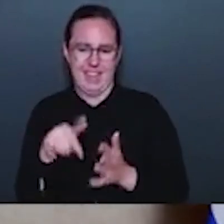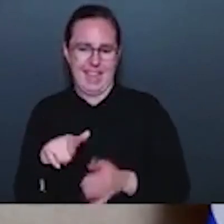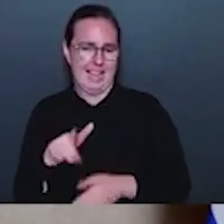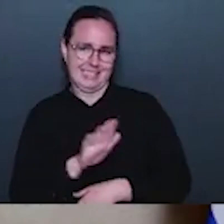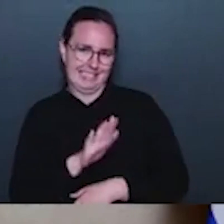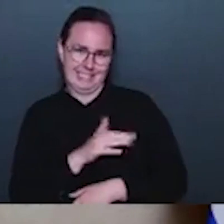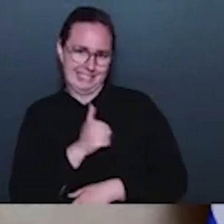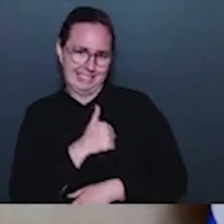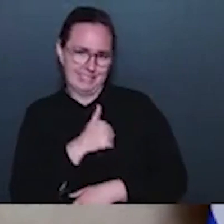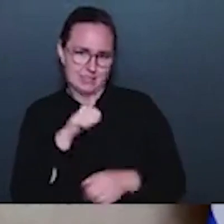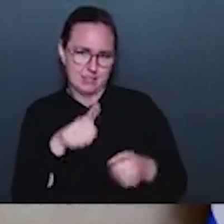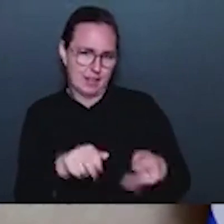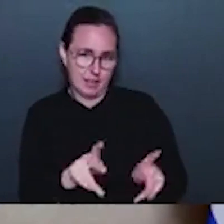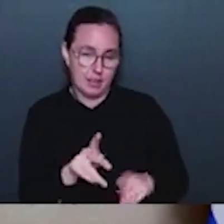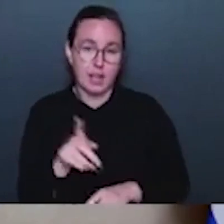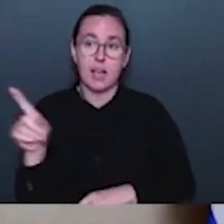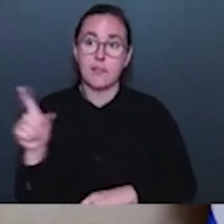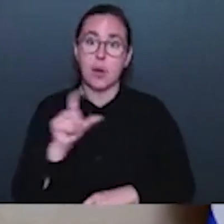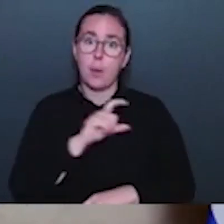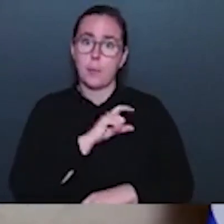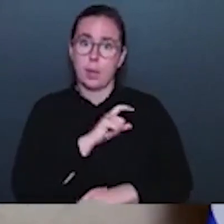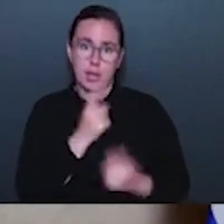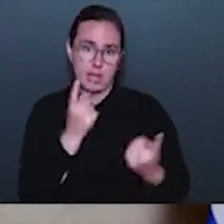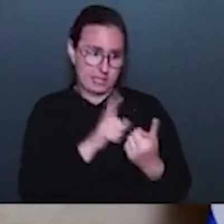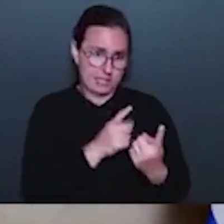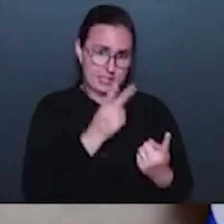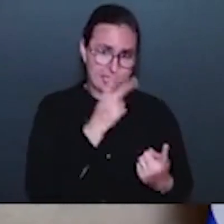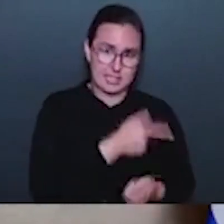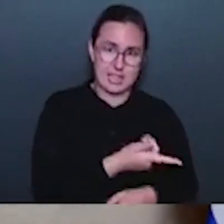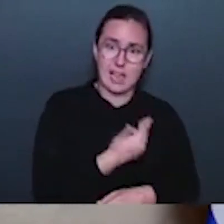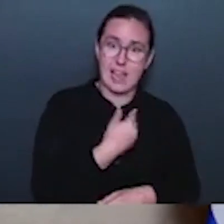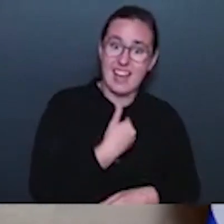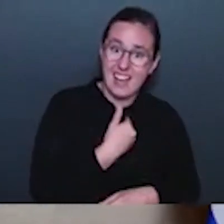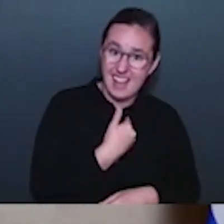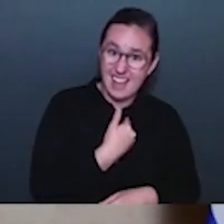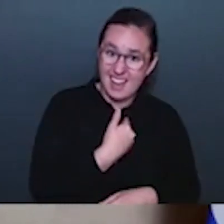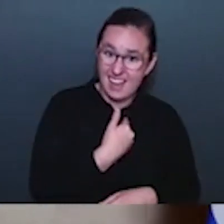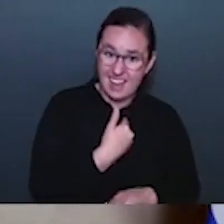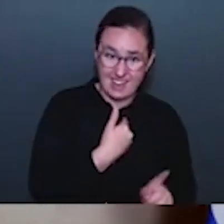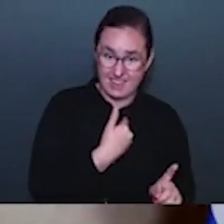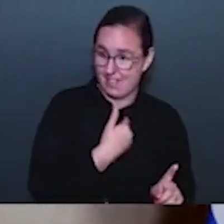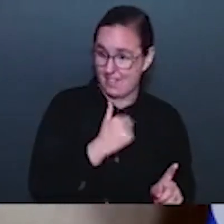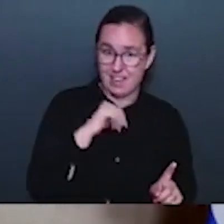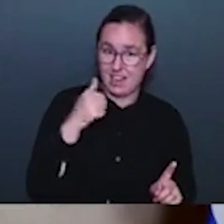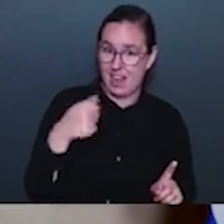places, then they will proceed using their discretion as they normally would.